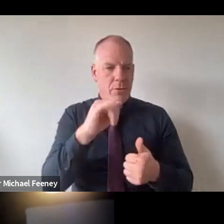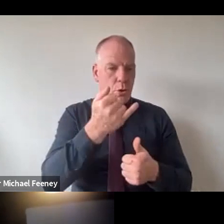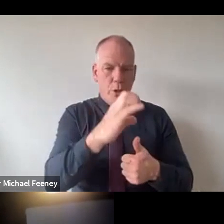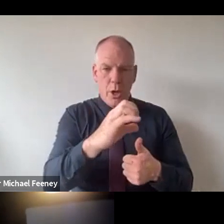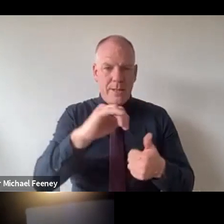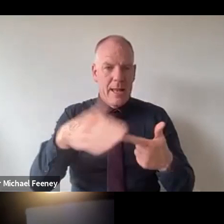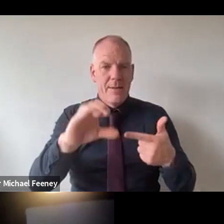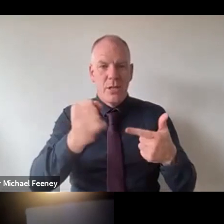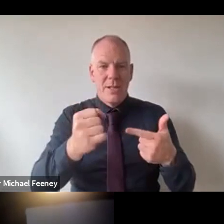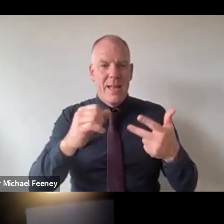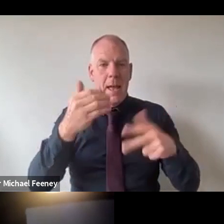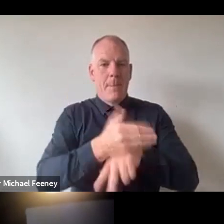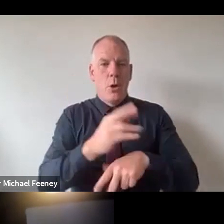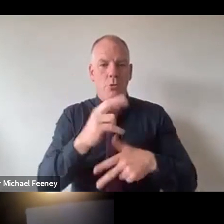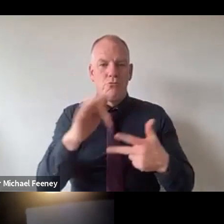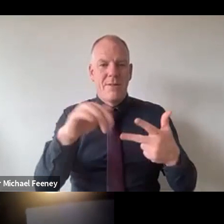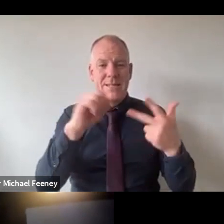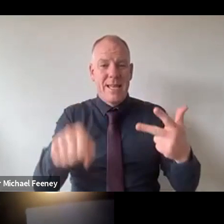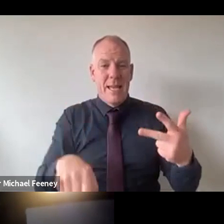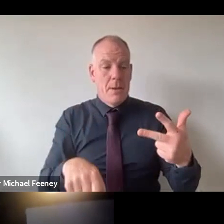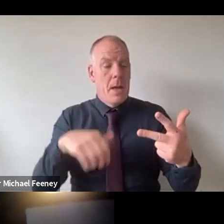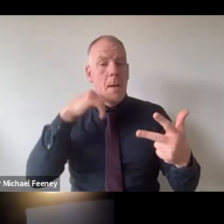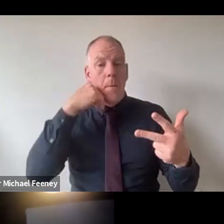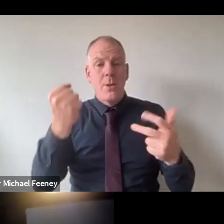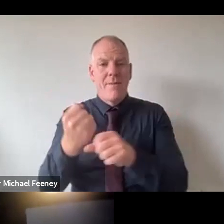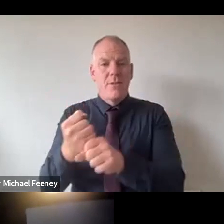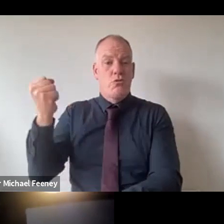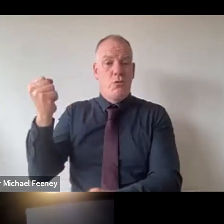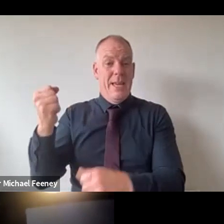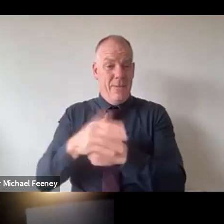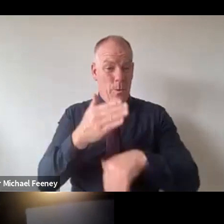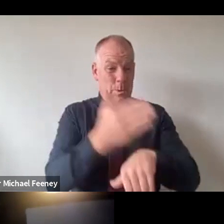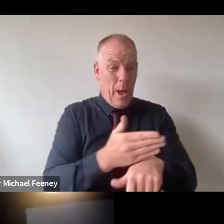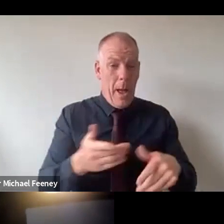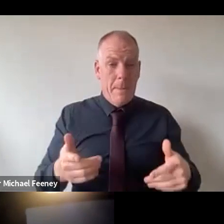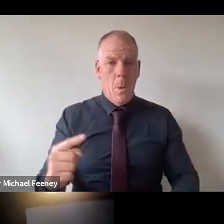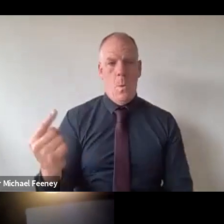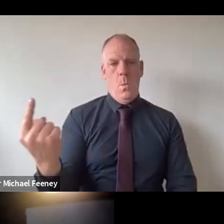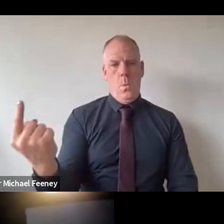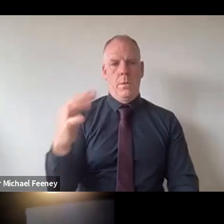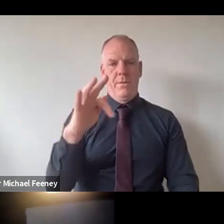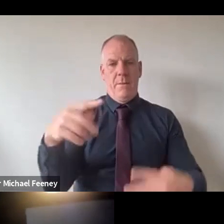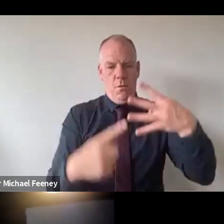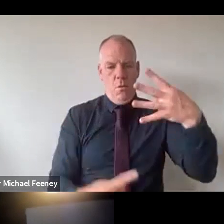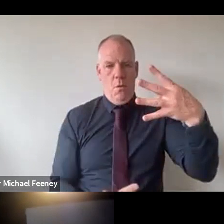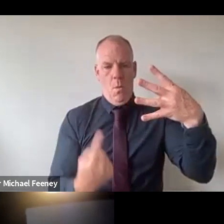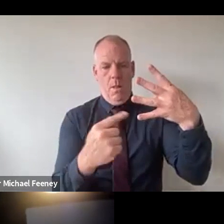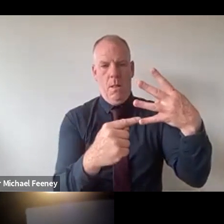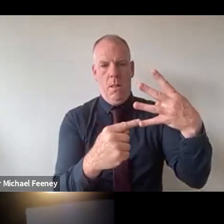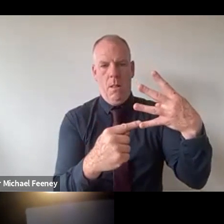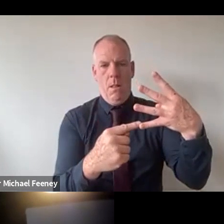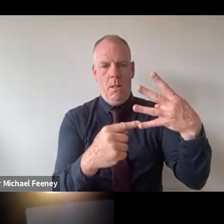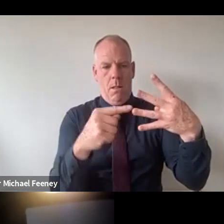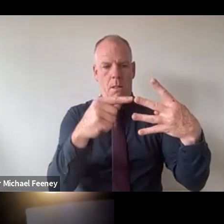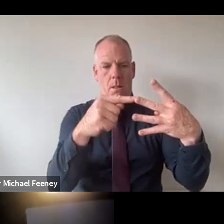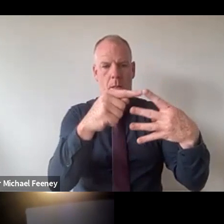that employee reference scheme, the fact that you have the degree qualified for that role is only one of the 4 that they're marking on you before you